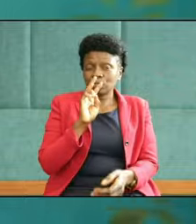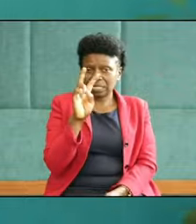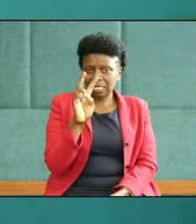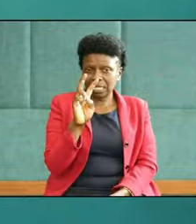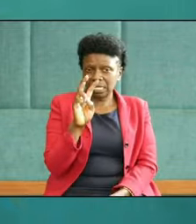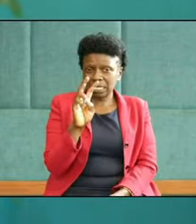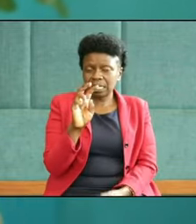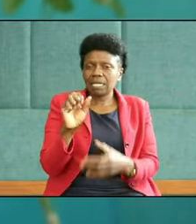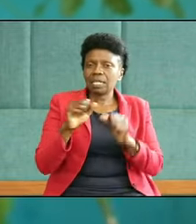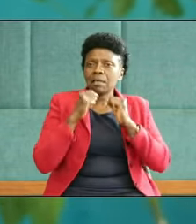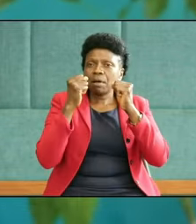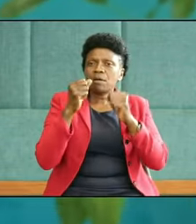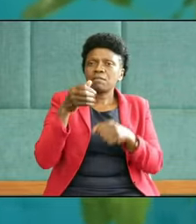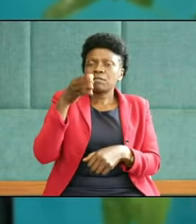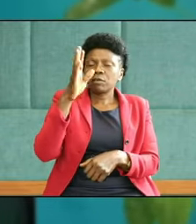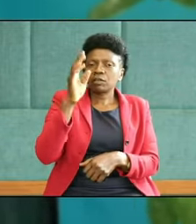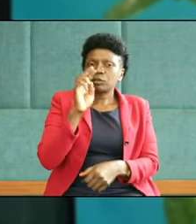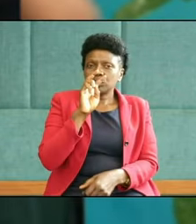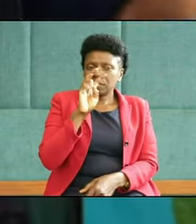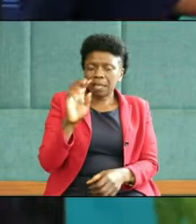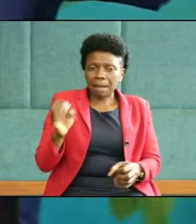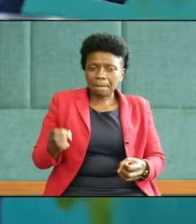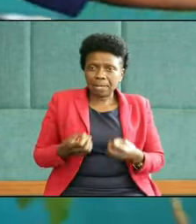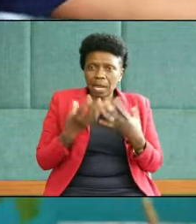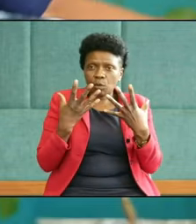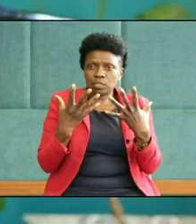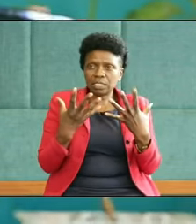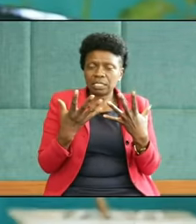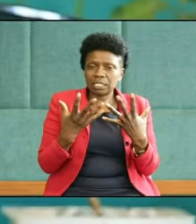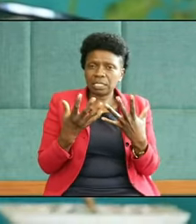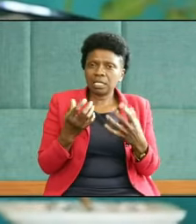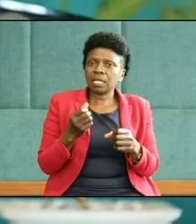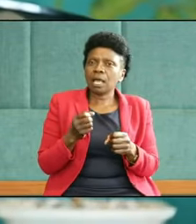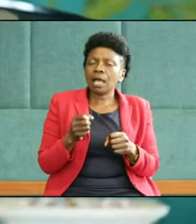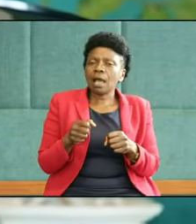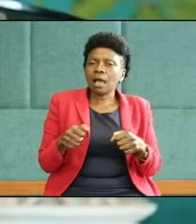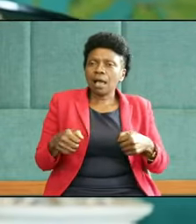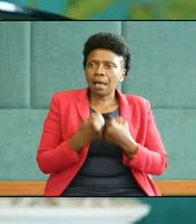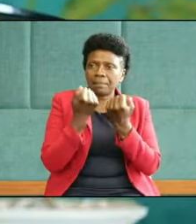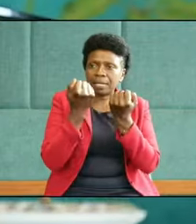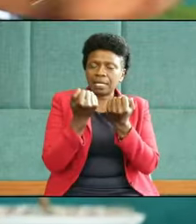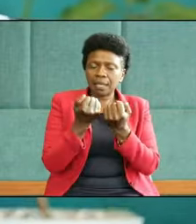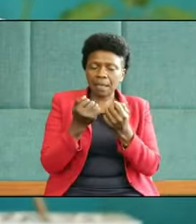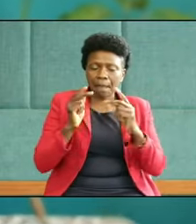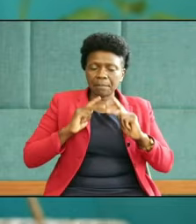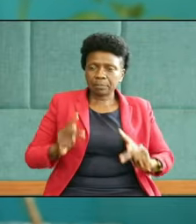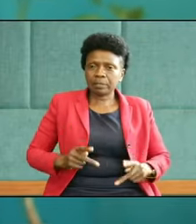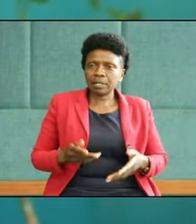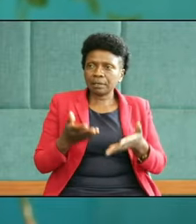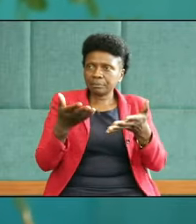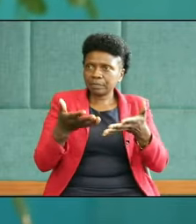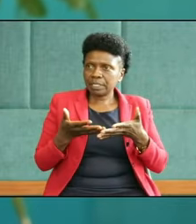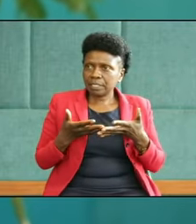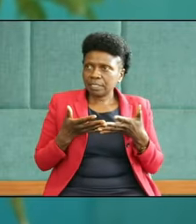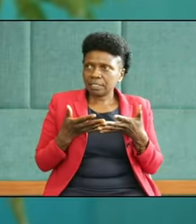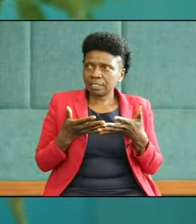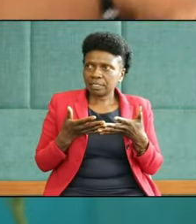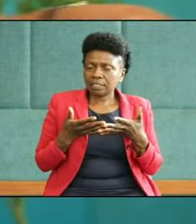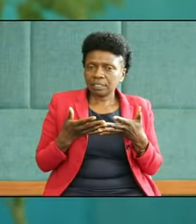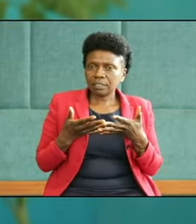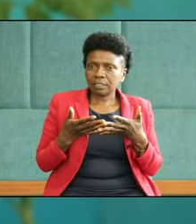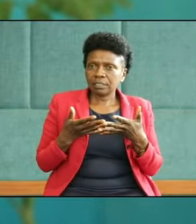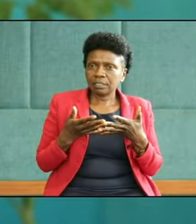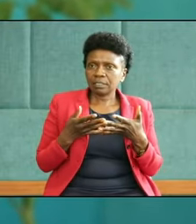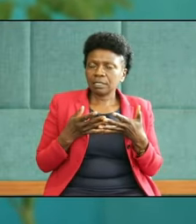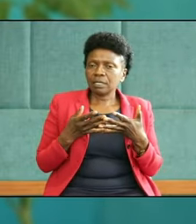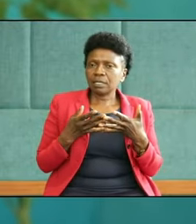see signs and wonders. You want to see miracles splitting people's lives, bringing them, wrapping them, and summoning